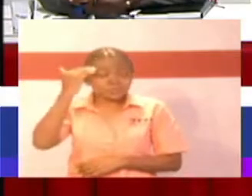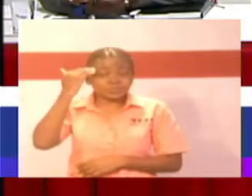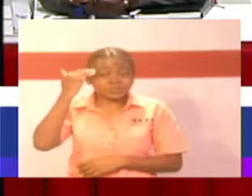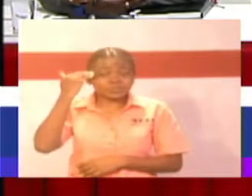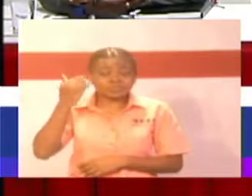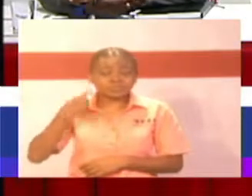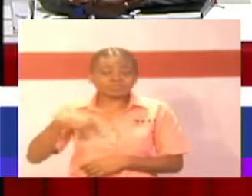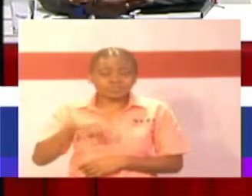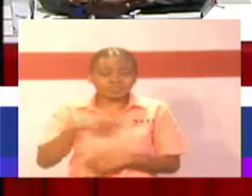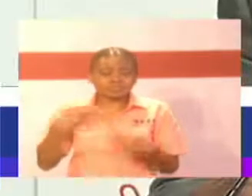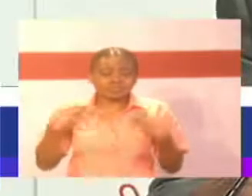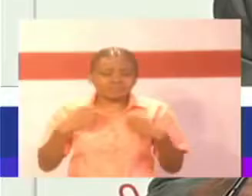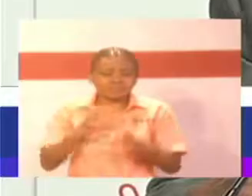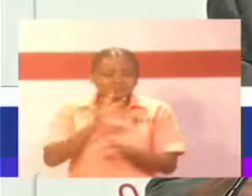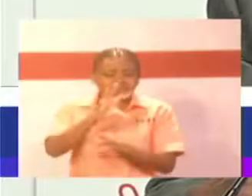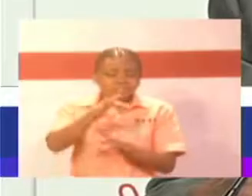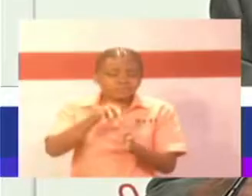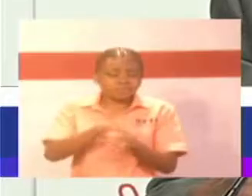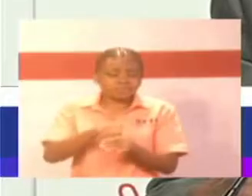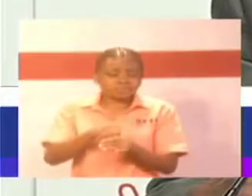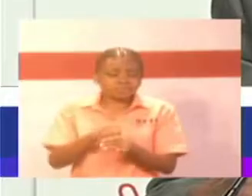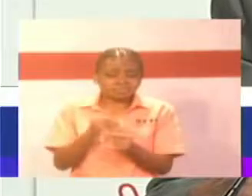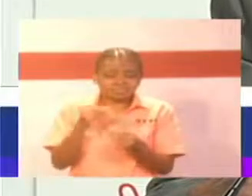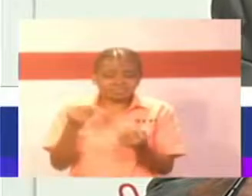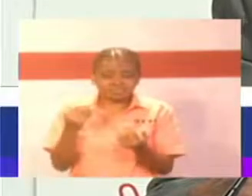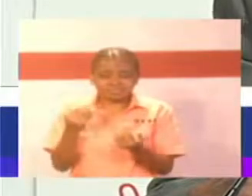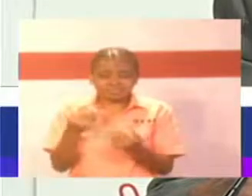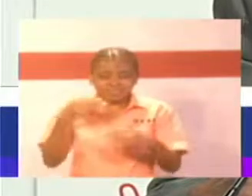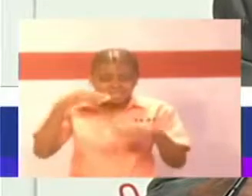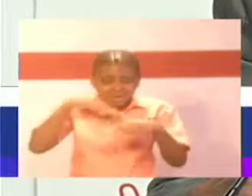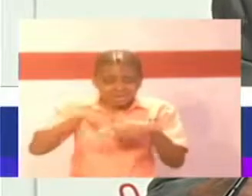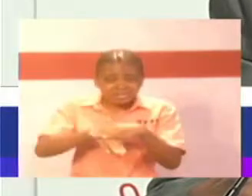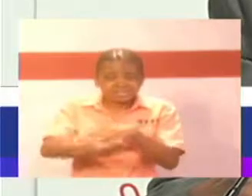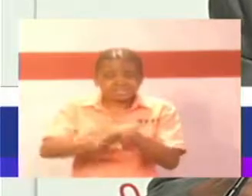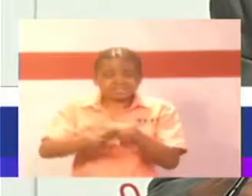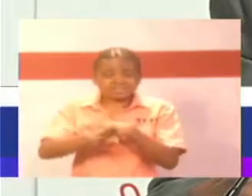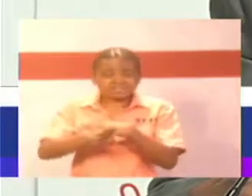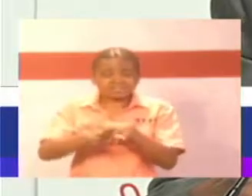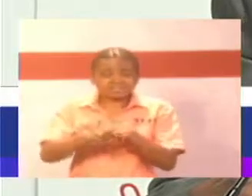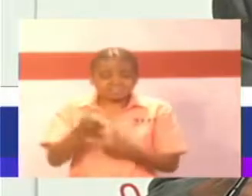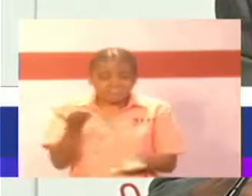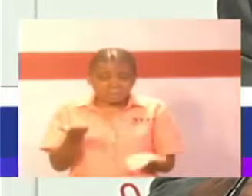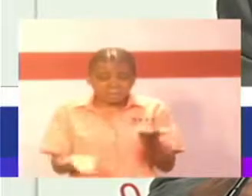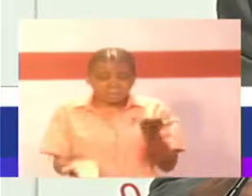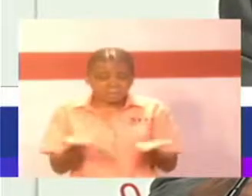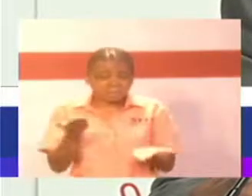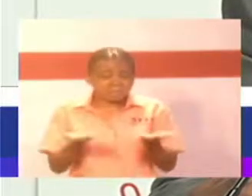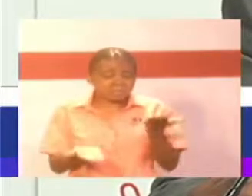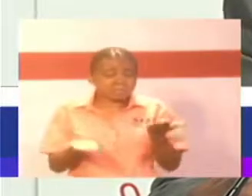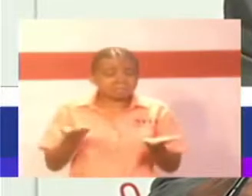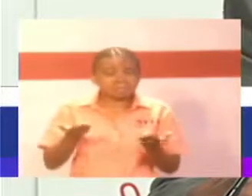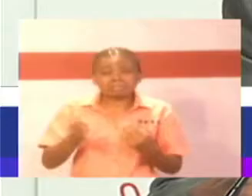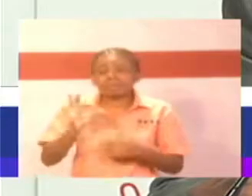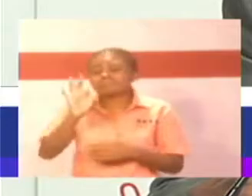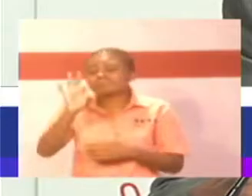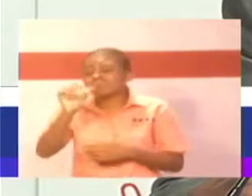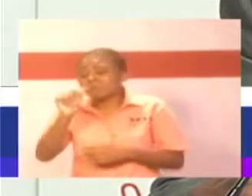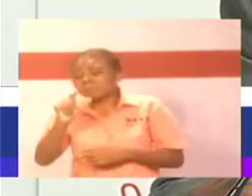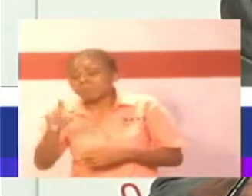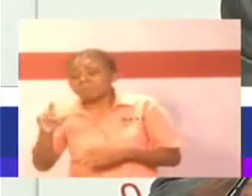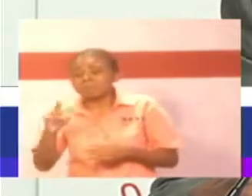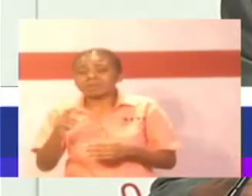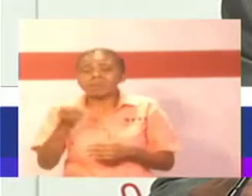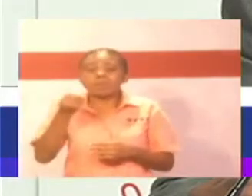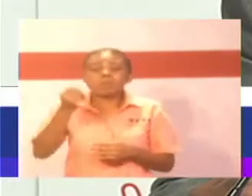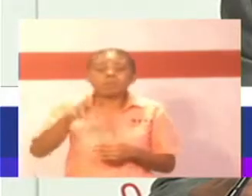consider the fall or autumn and winter months of the Northern Hemisphere, the increase in influenza